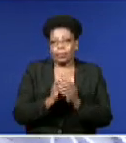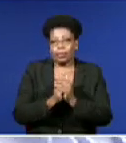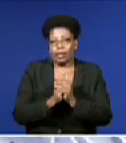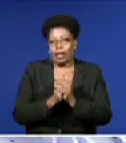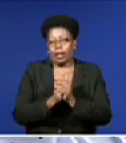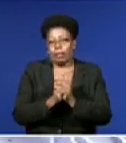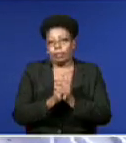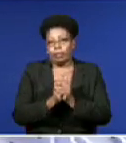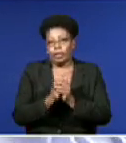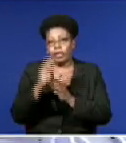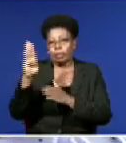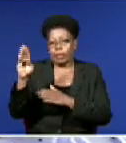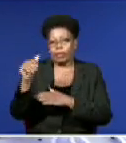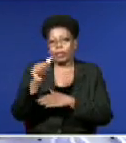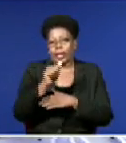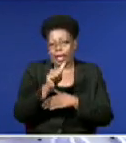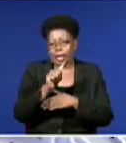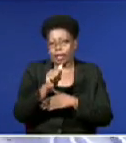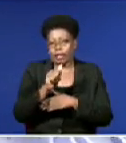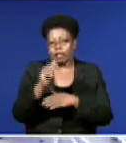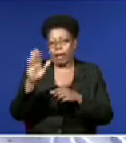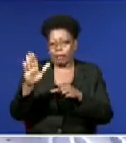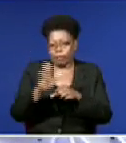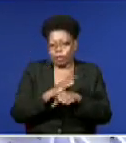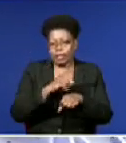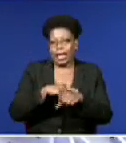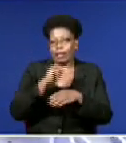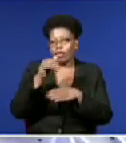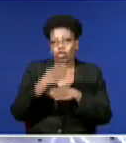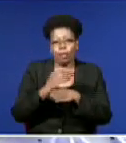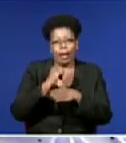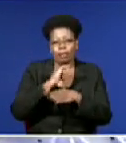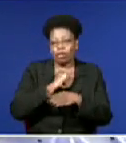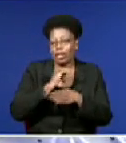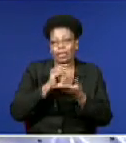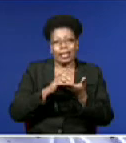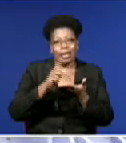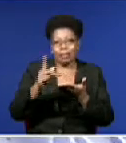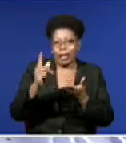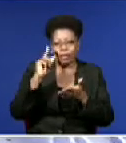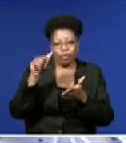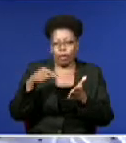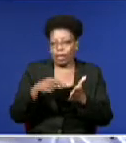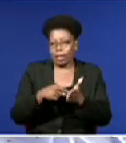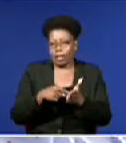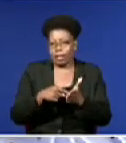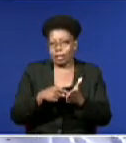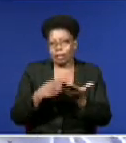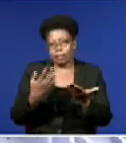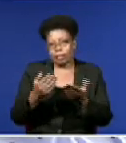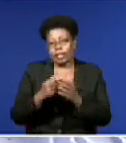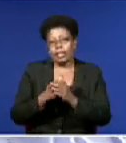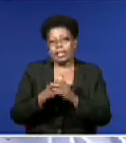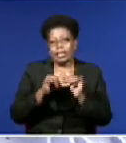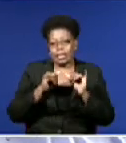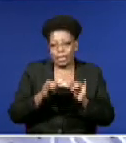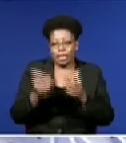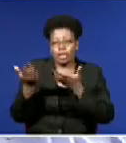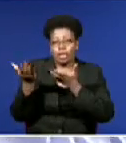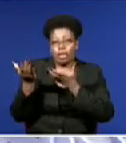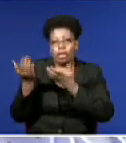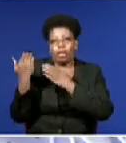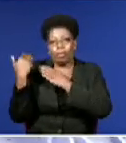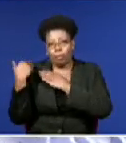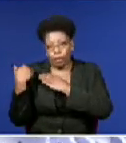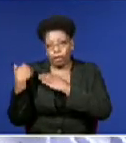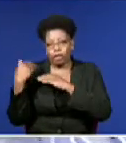has become my full-time job, and I'm not paid a dollar for it. But at the same time, the burden still rests with the Federation